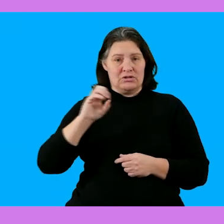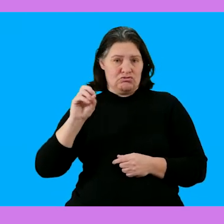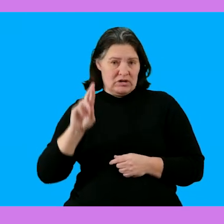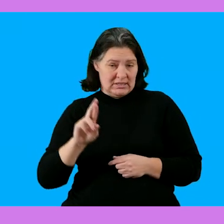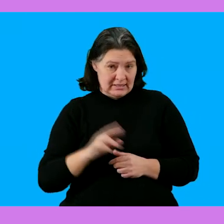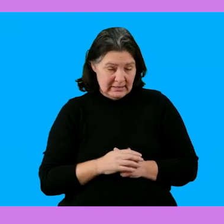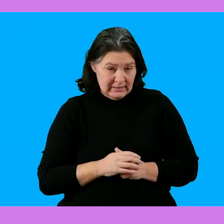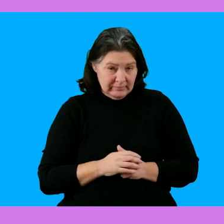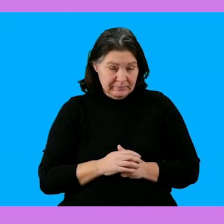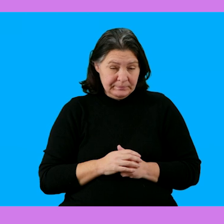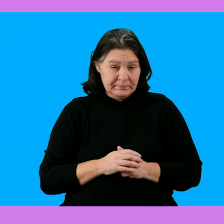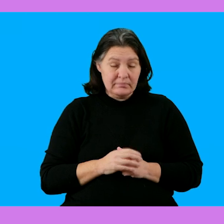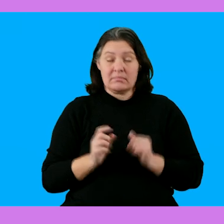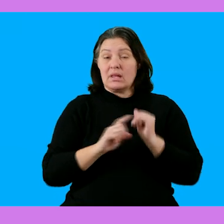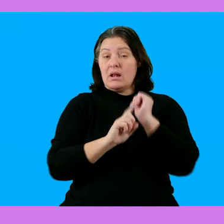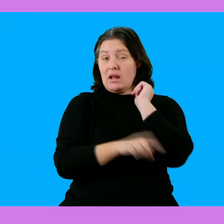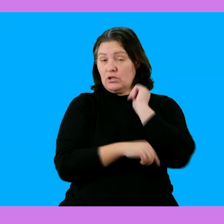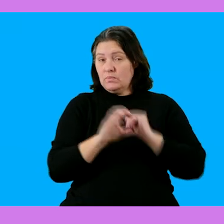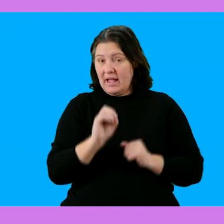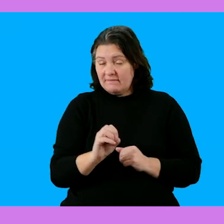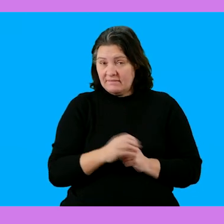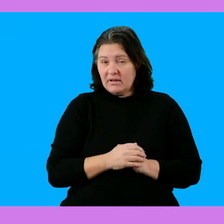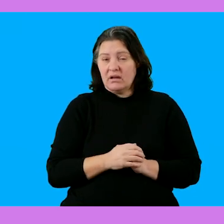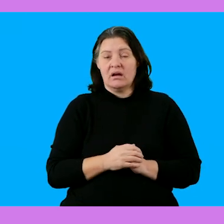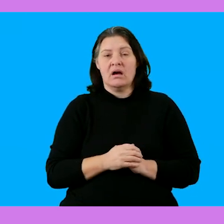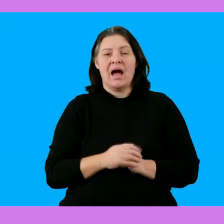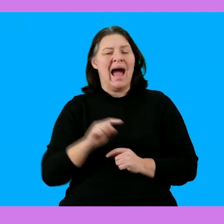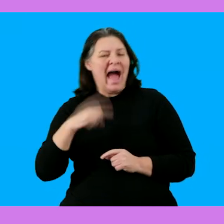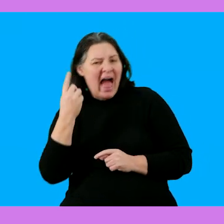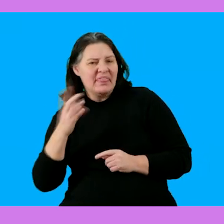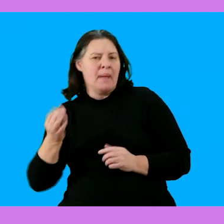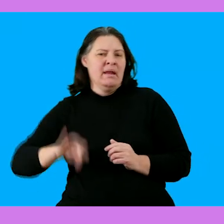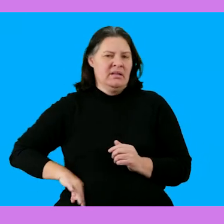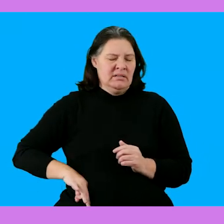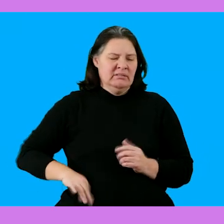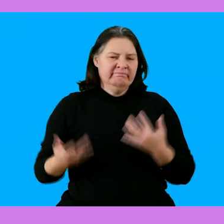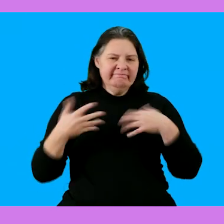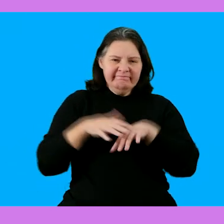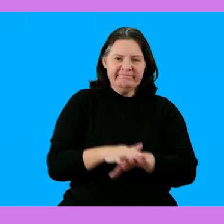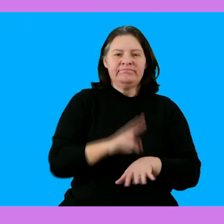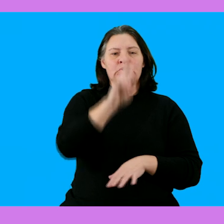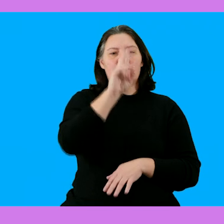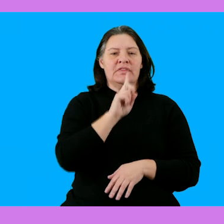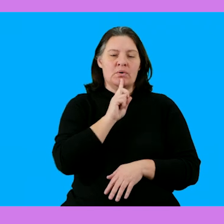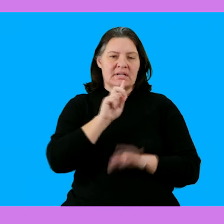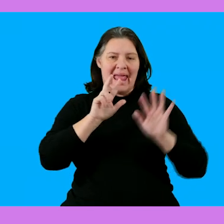28,800 Rand. Then lastly, we have other fringe benefits with a combined value